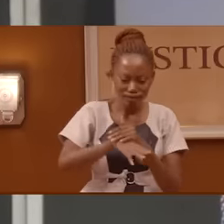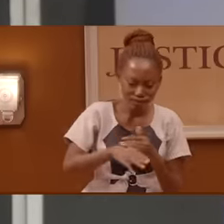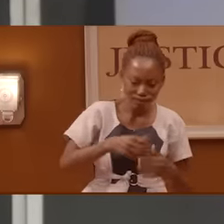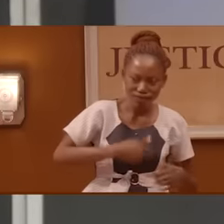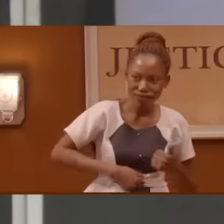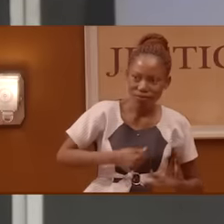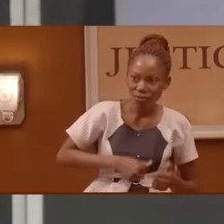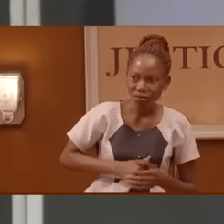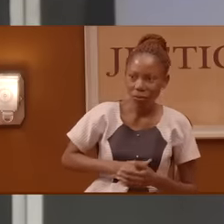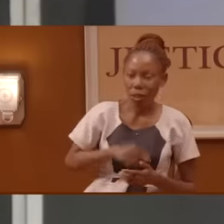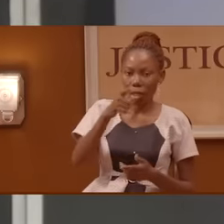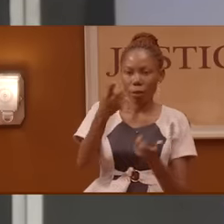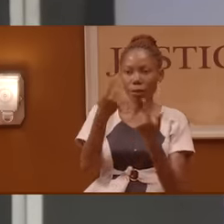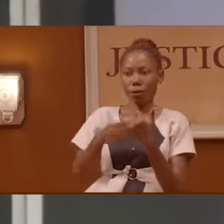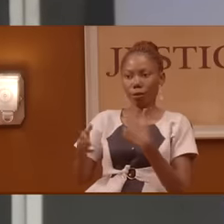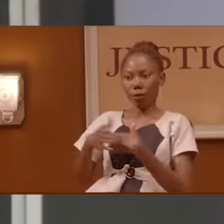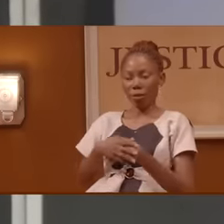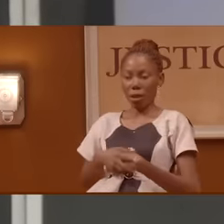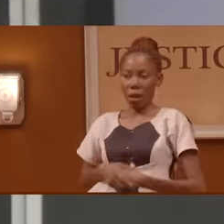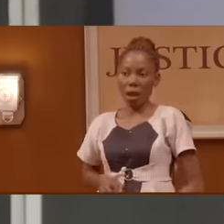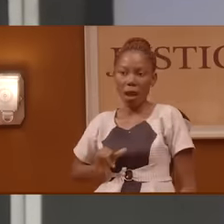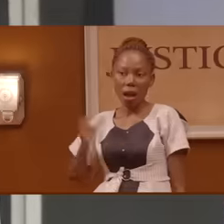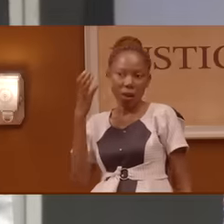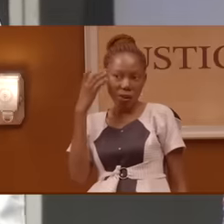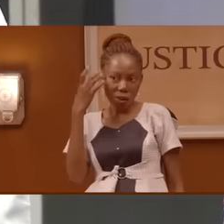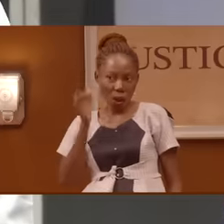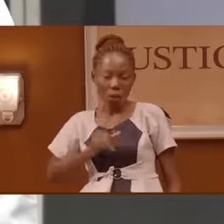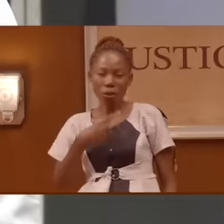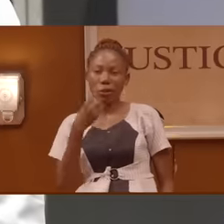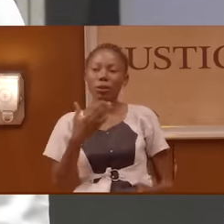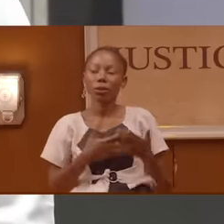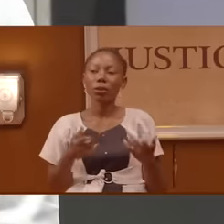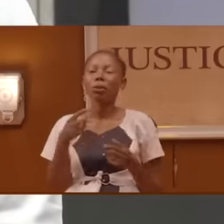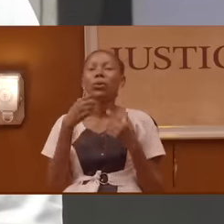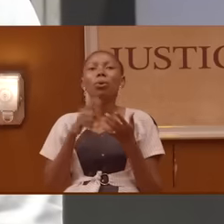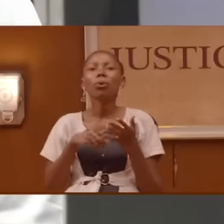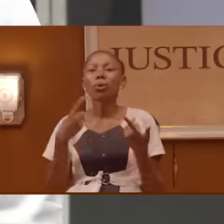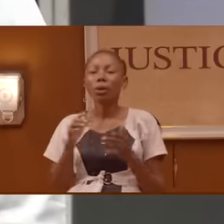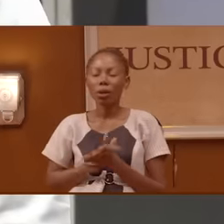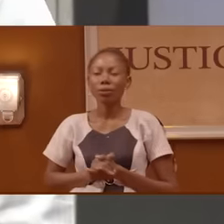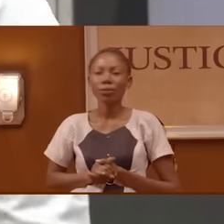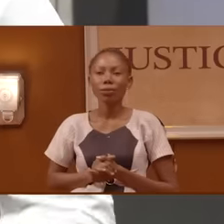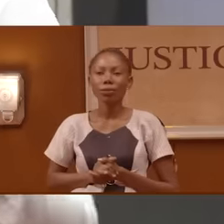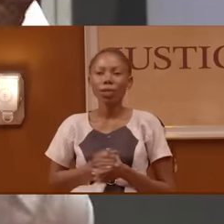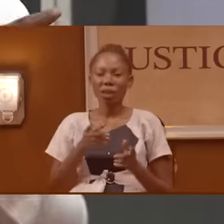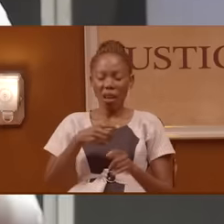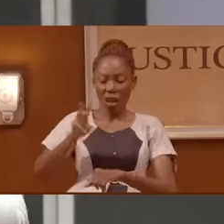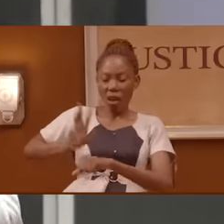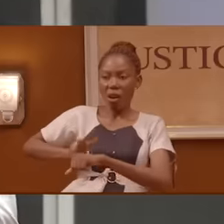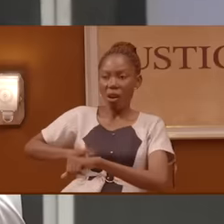So it was Ed. So he was the one that now came to the kitchen door saying, hey, there's something he wants to say. I said, what is that he wants to say? He said, I should